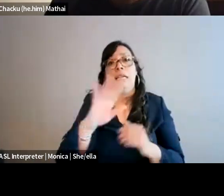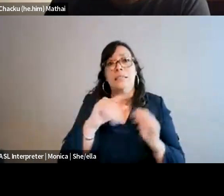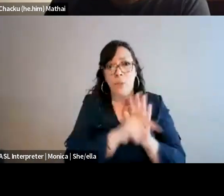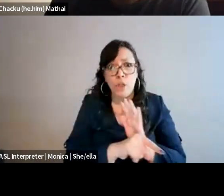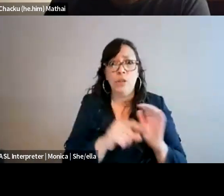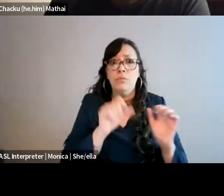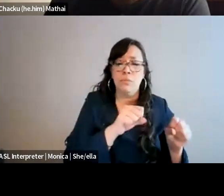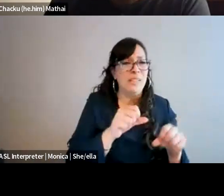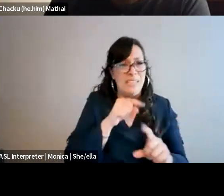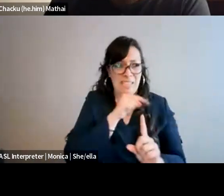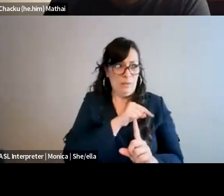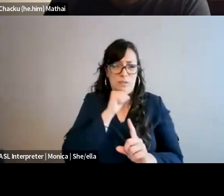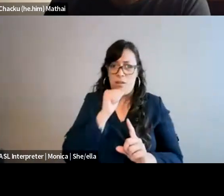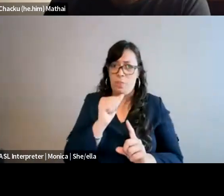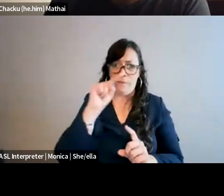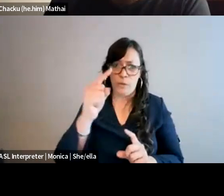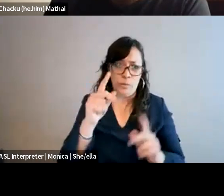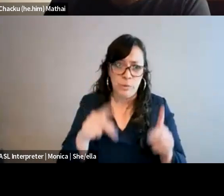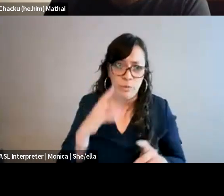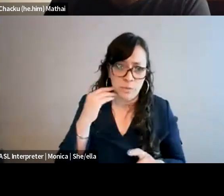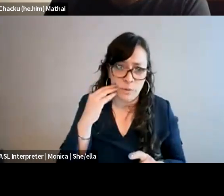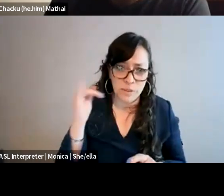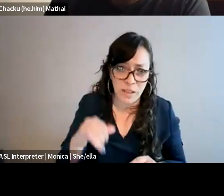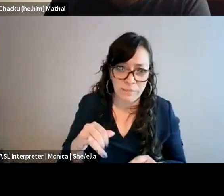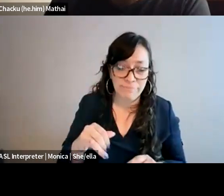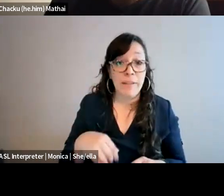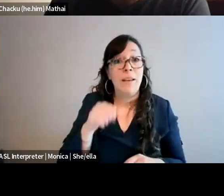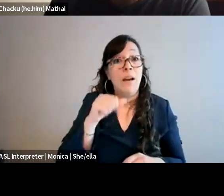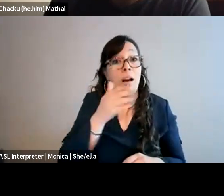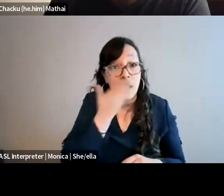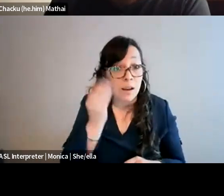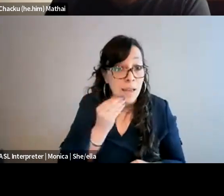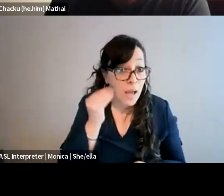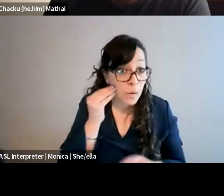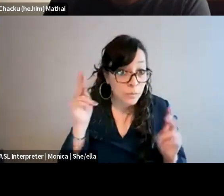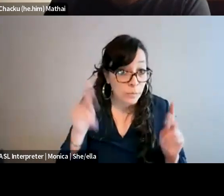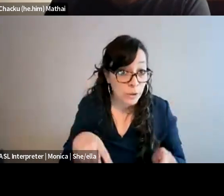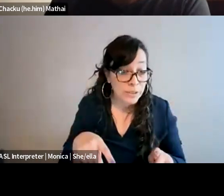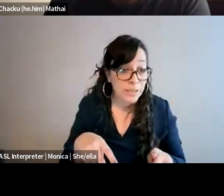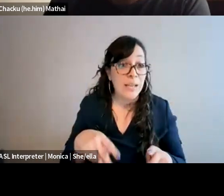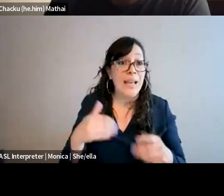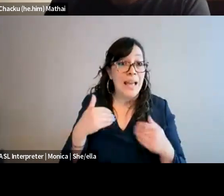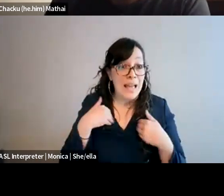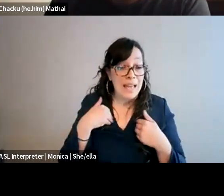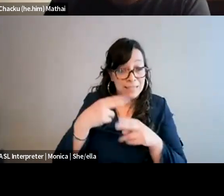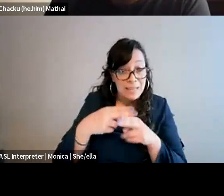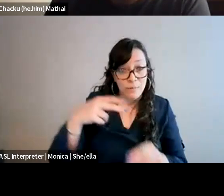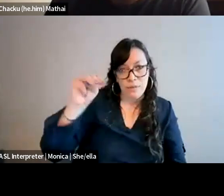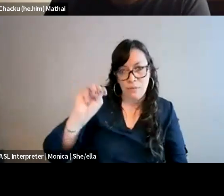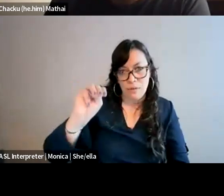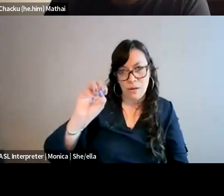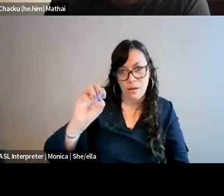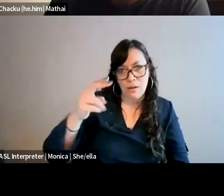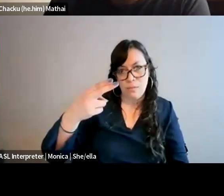the first person that had that happen to him. It was actually an unhoused person that was having a mental crisis by the name of Muhammad